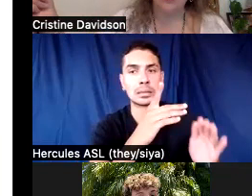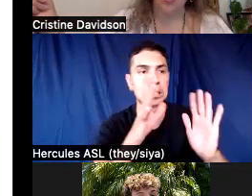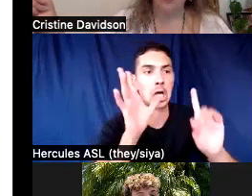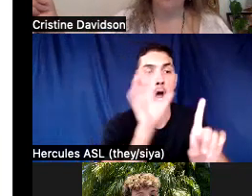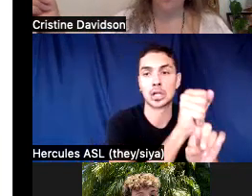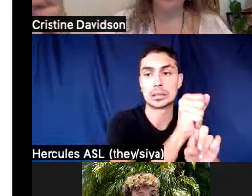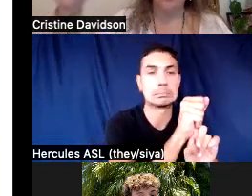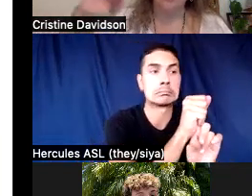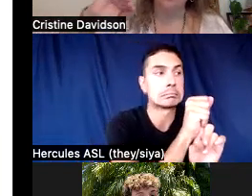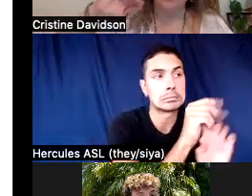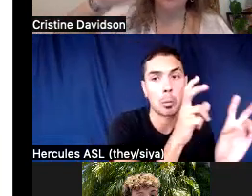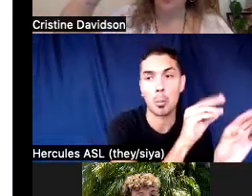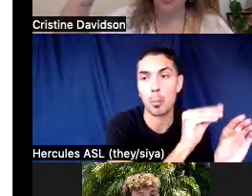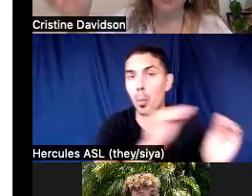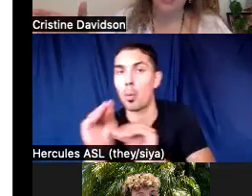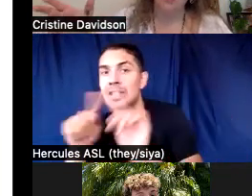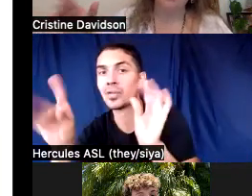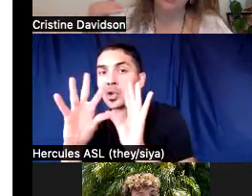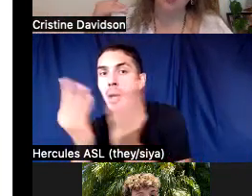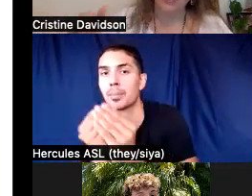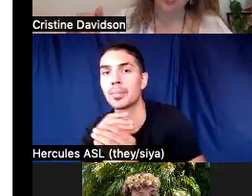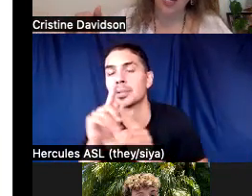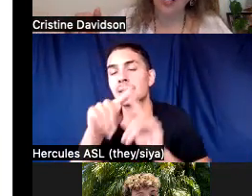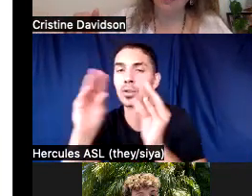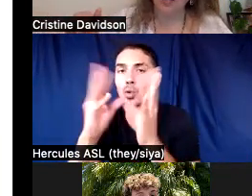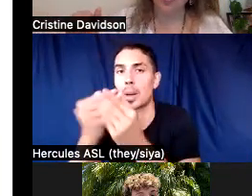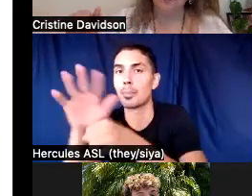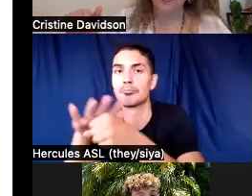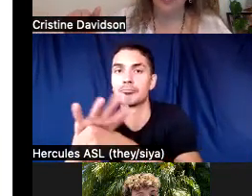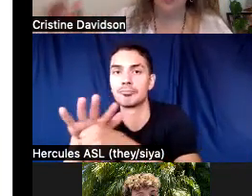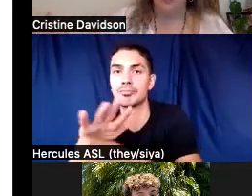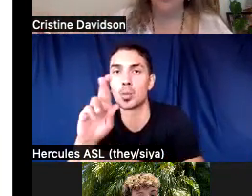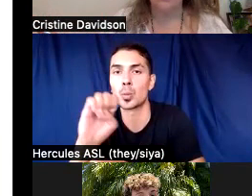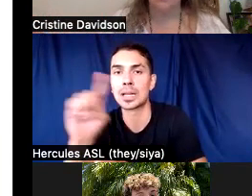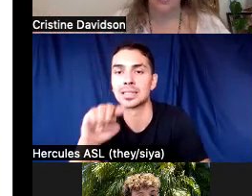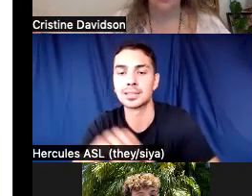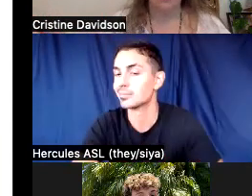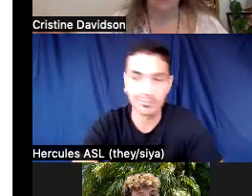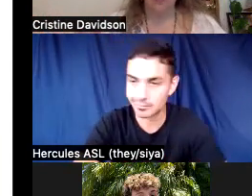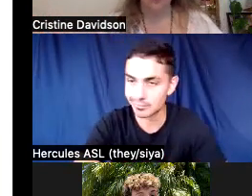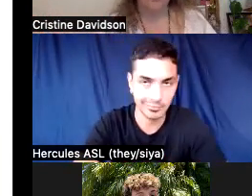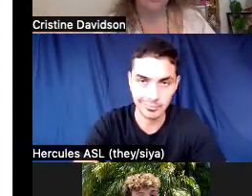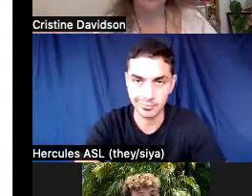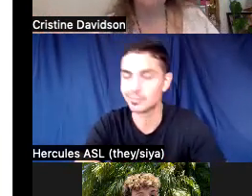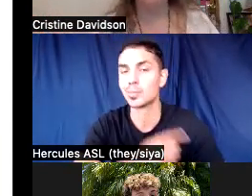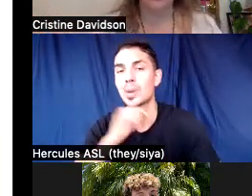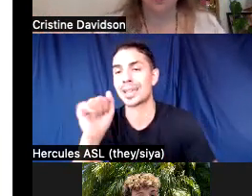keep causing harm, right? Like, can we get them all in a database so we can track it better? And it's not a fail-proof system, but it's